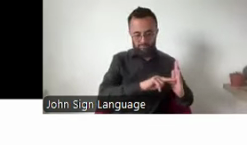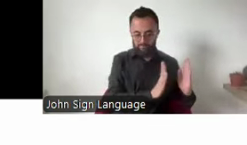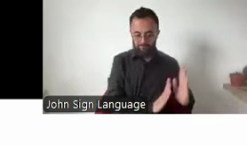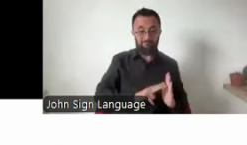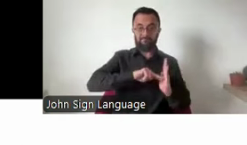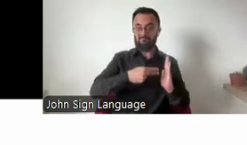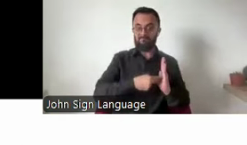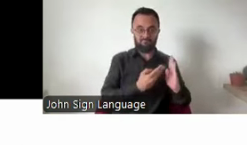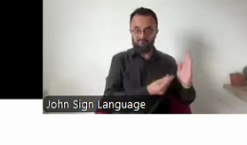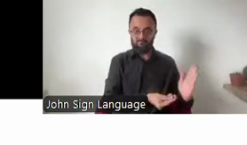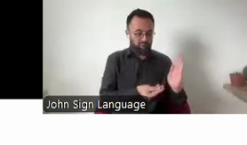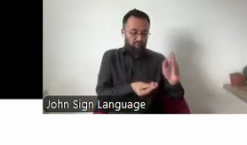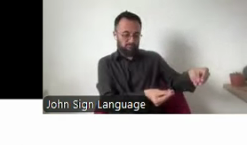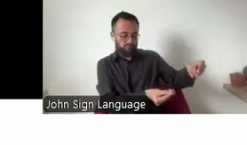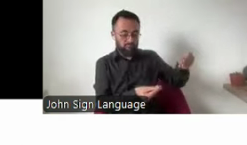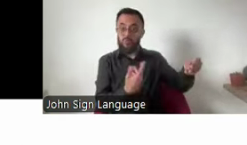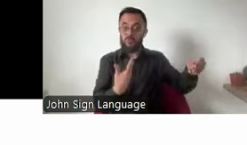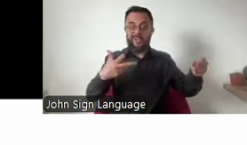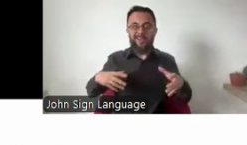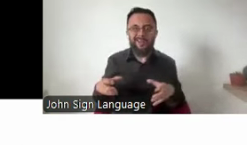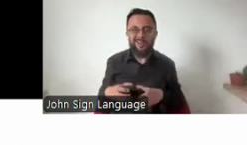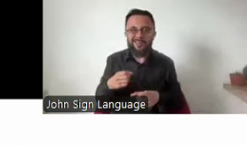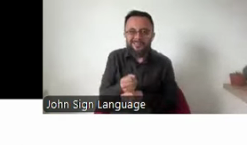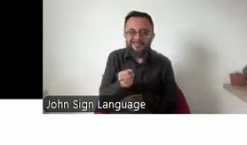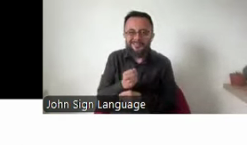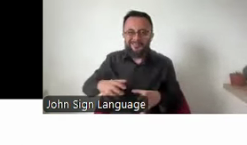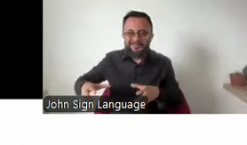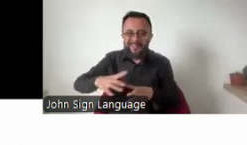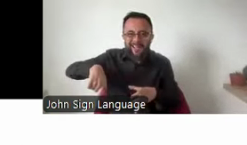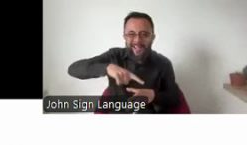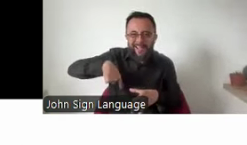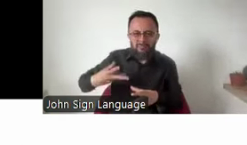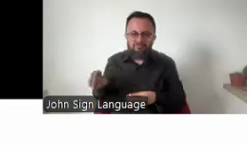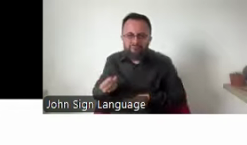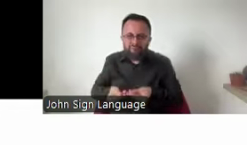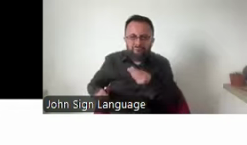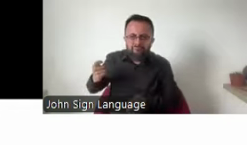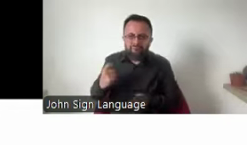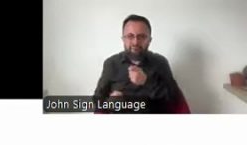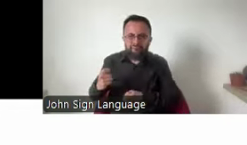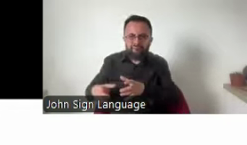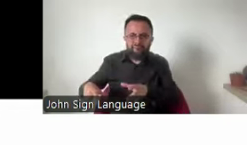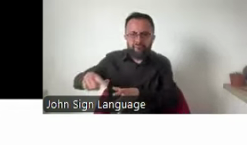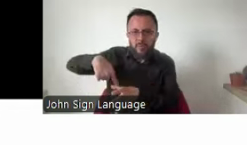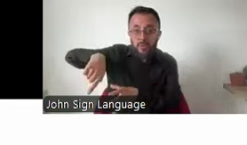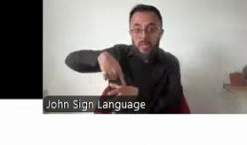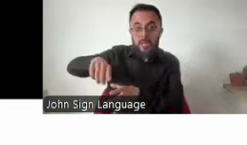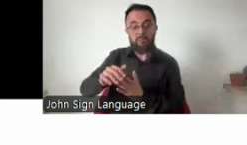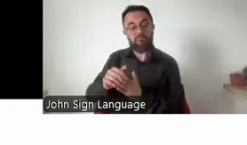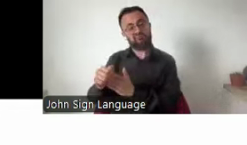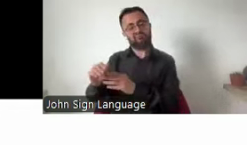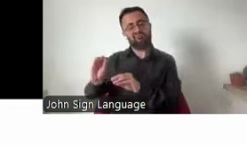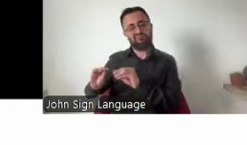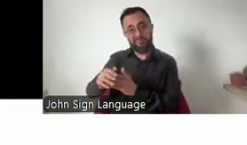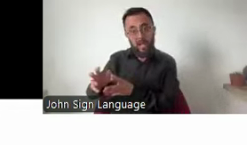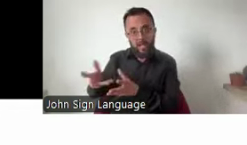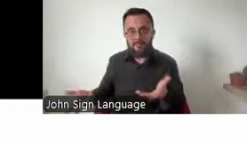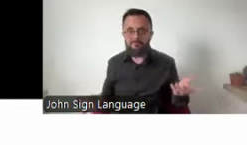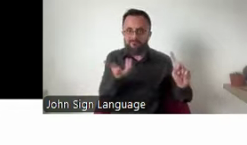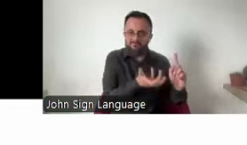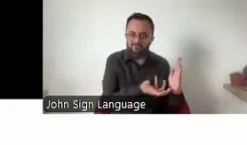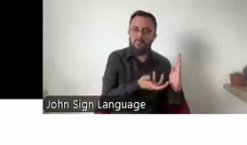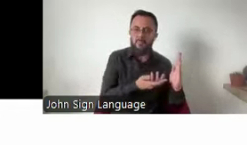that participate in this Guide for Action work. And finally, I'm reaching the 4th and final step,